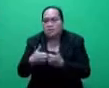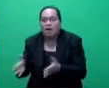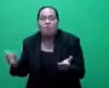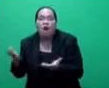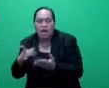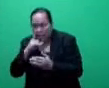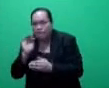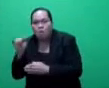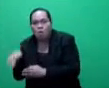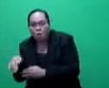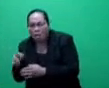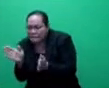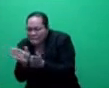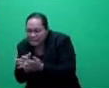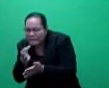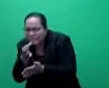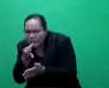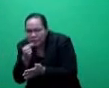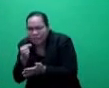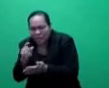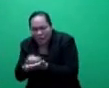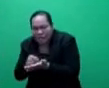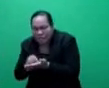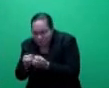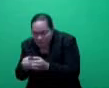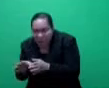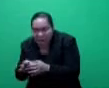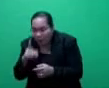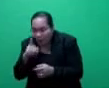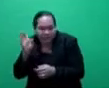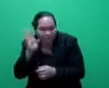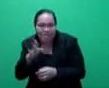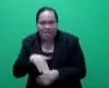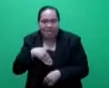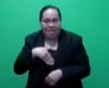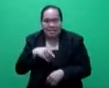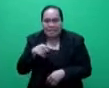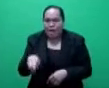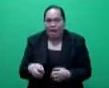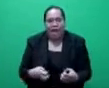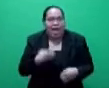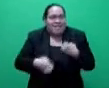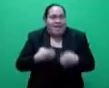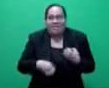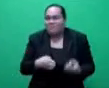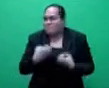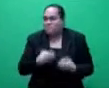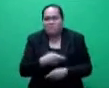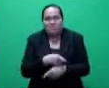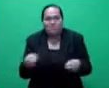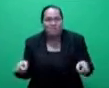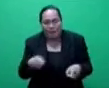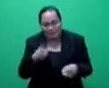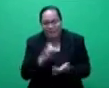with a very low startup costs, and we can truly feel the excitement about what this will mean for people all over